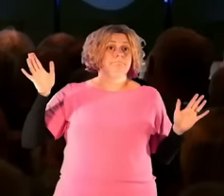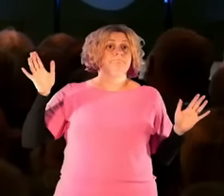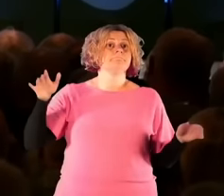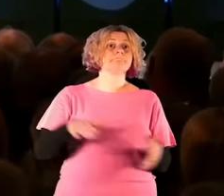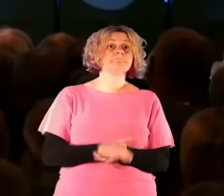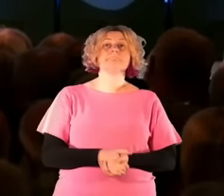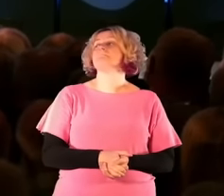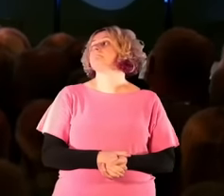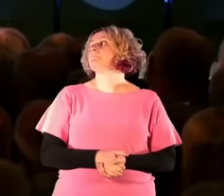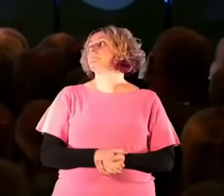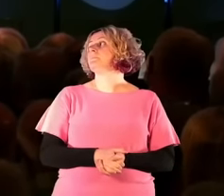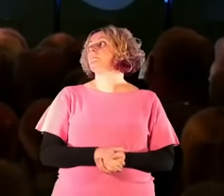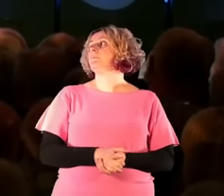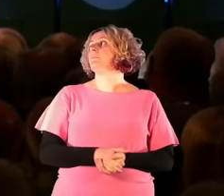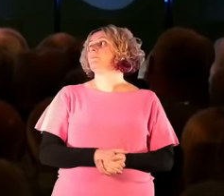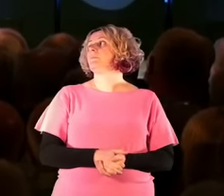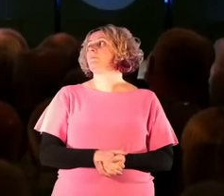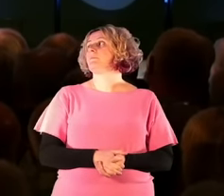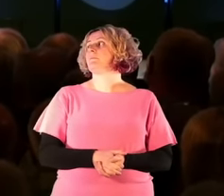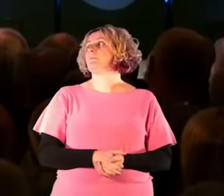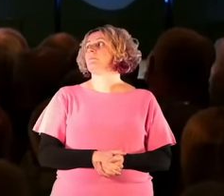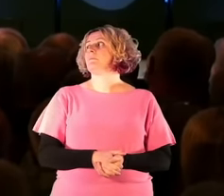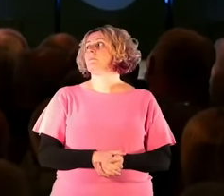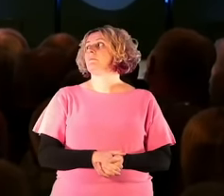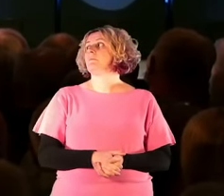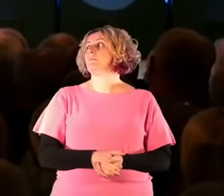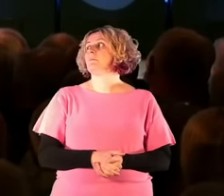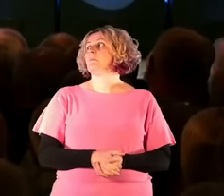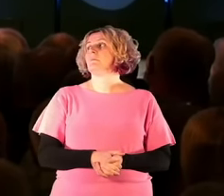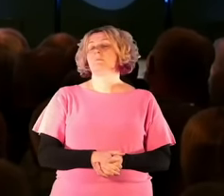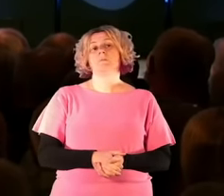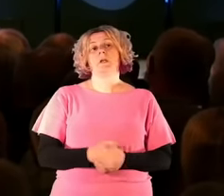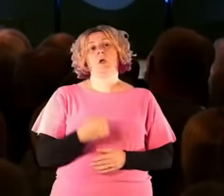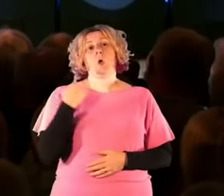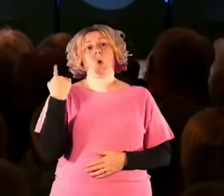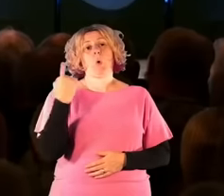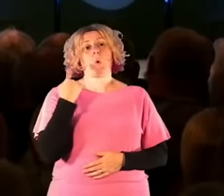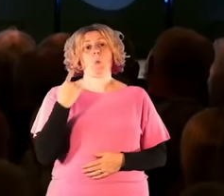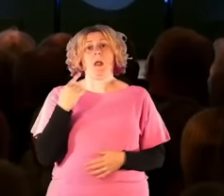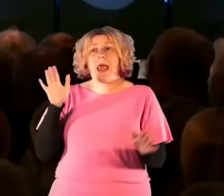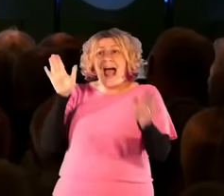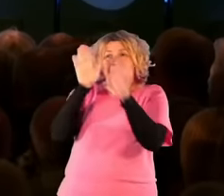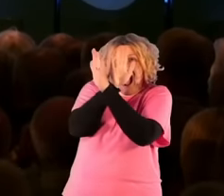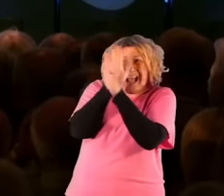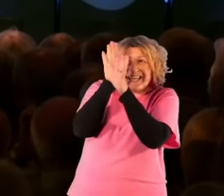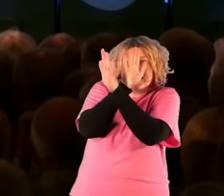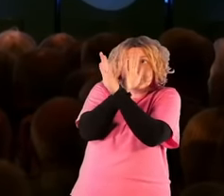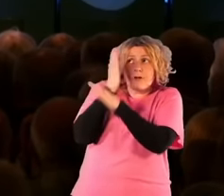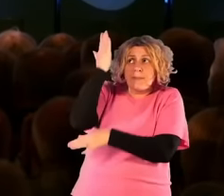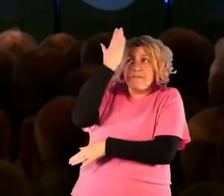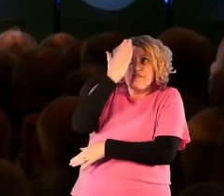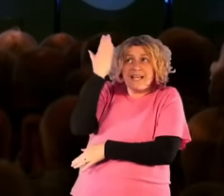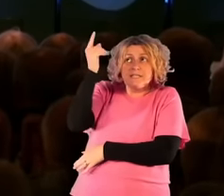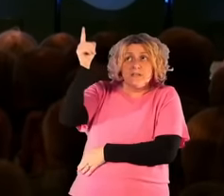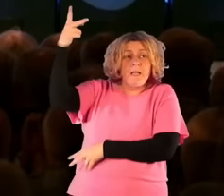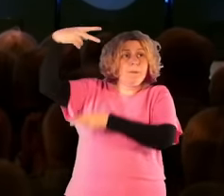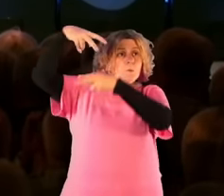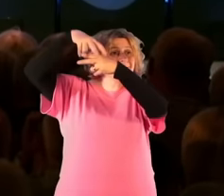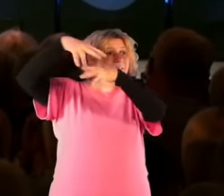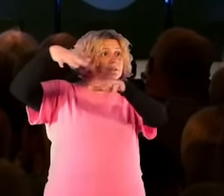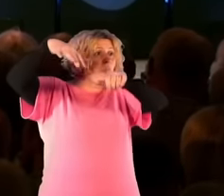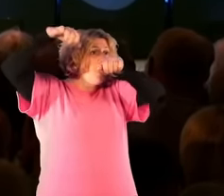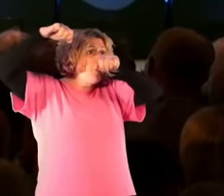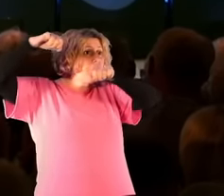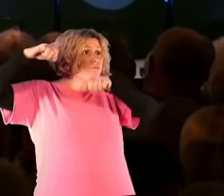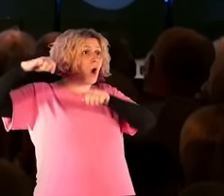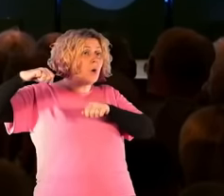Earlier, the question has been asked, who will hide us from the face of him who sits on the throne and from the wrath of the Lamb?